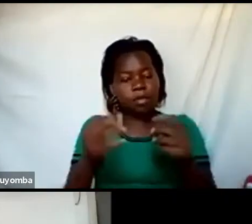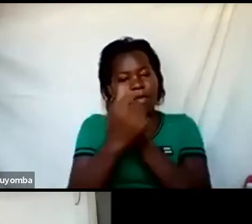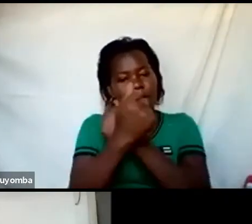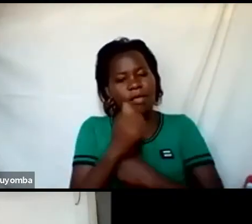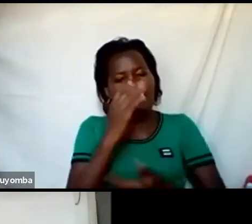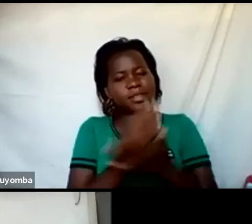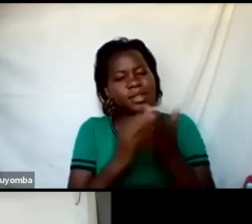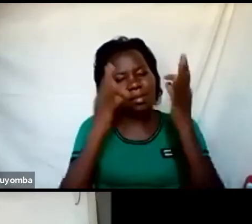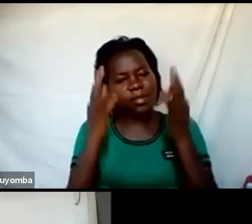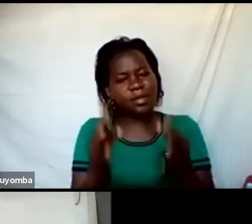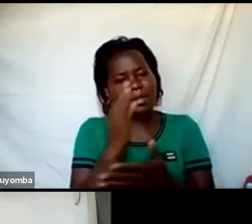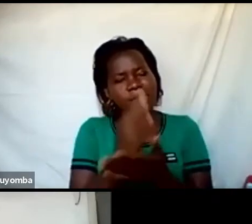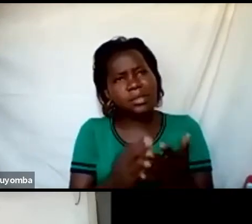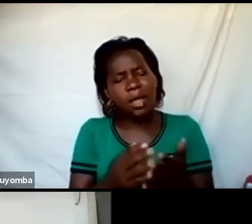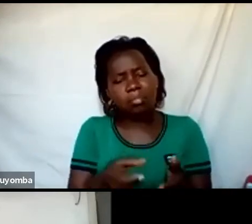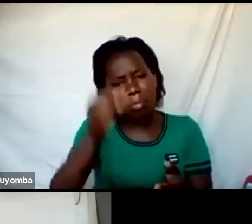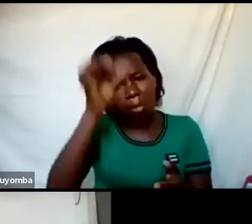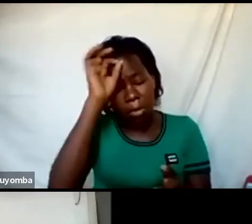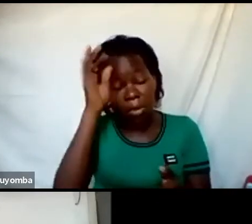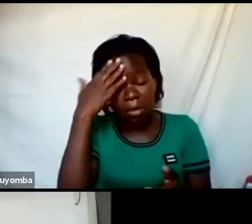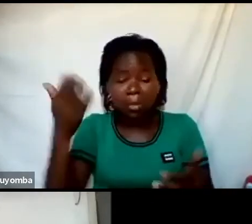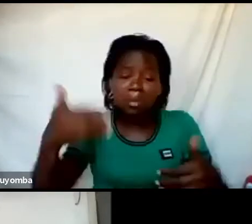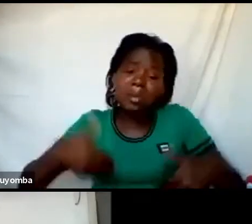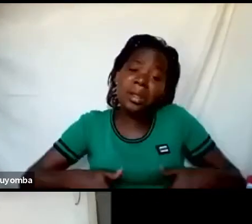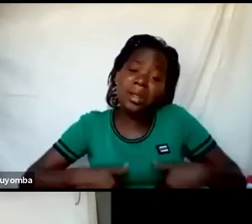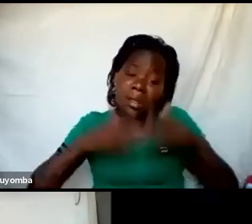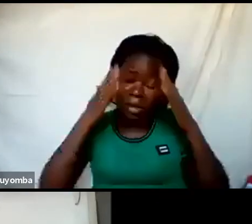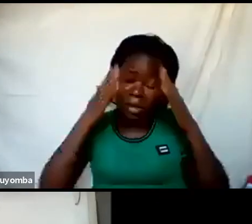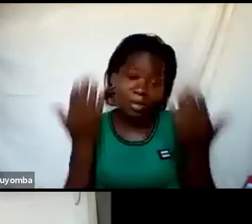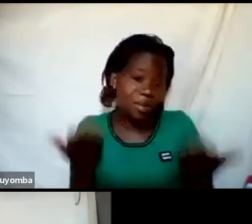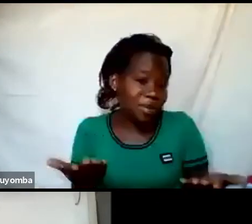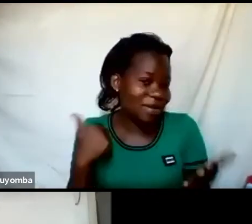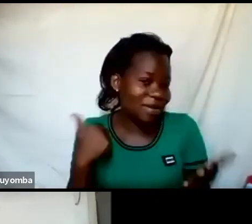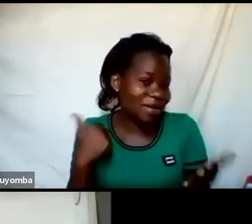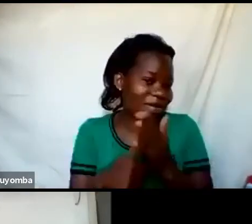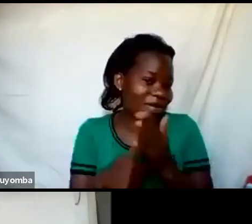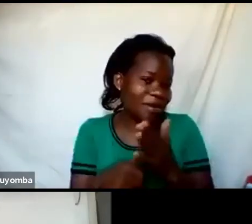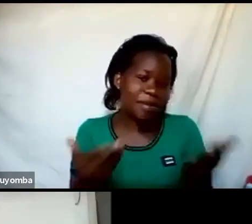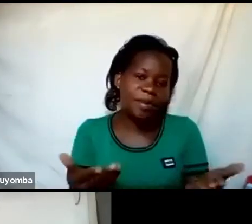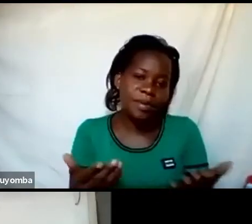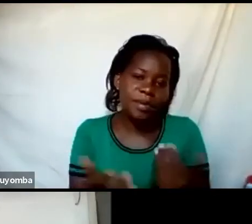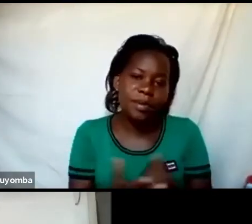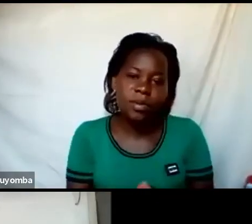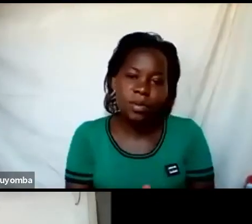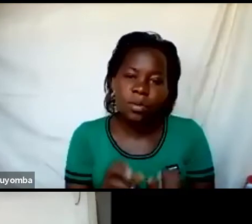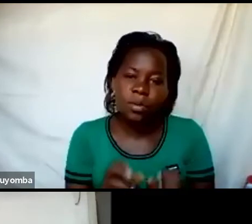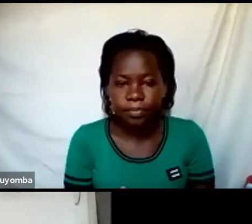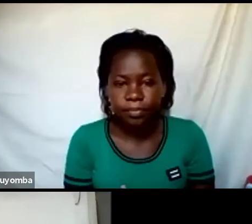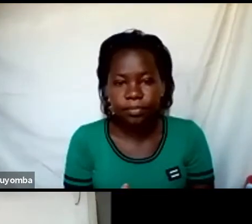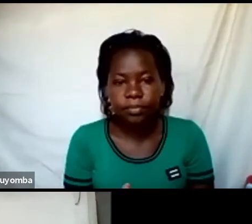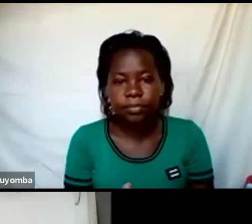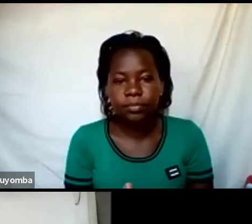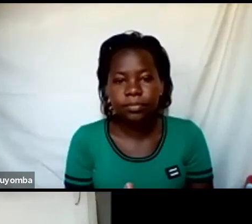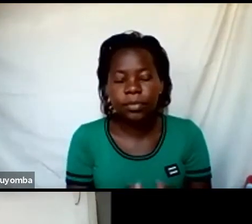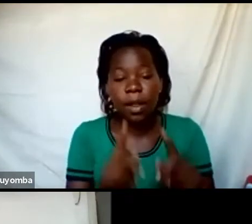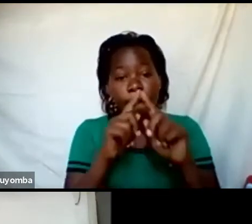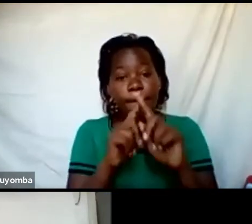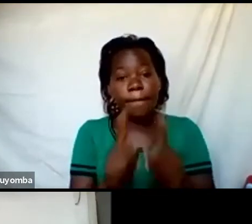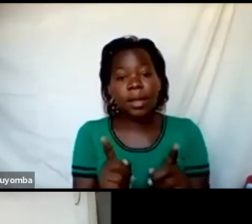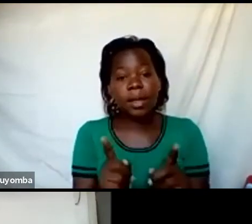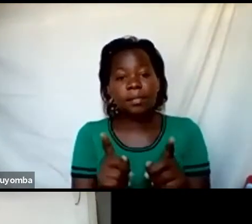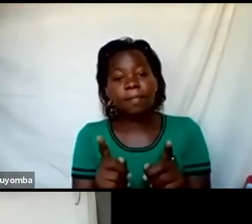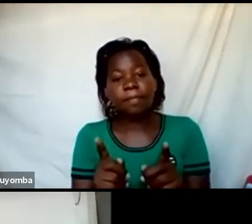know, they're still very young. So if that's the case, there's no harm you becoming a doctor. It's a great thing. But you could choose